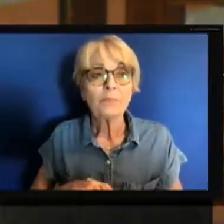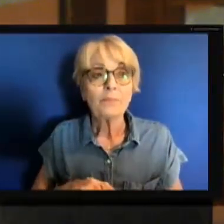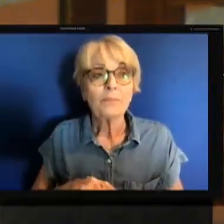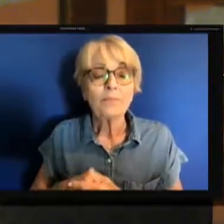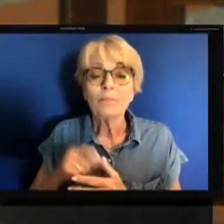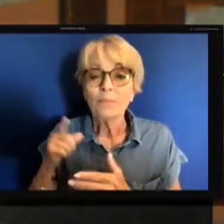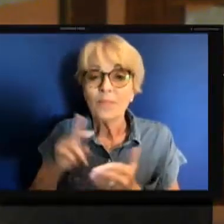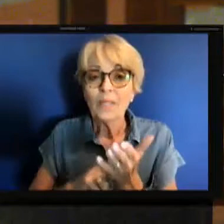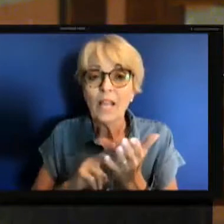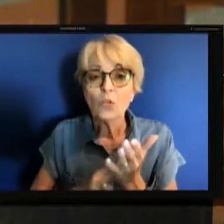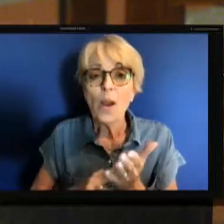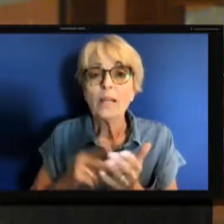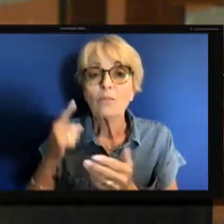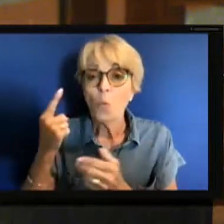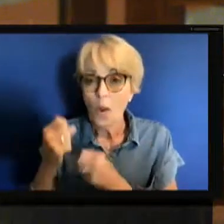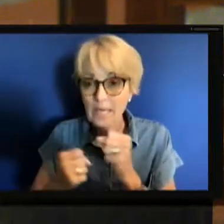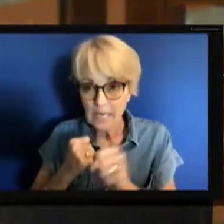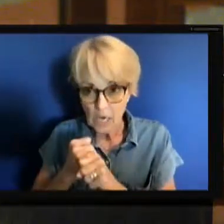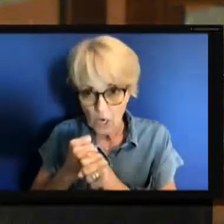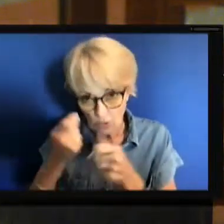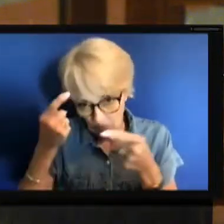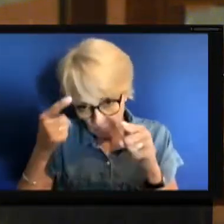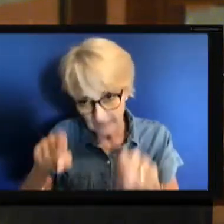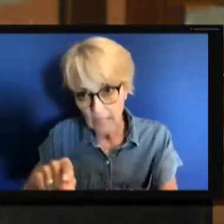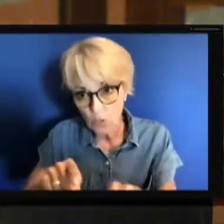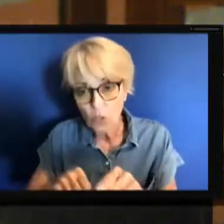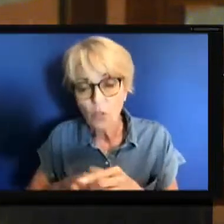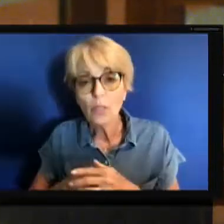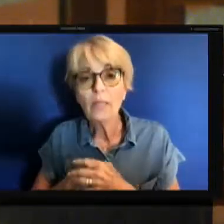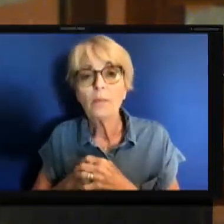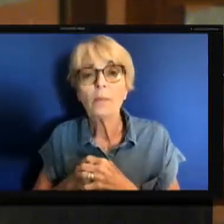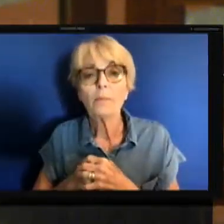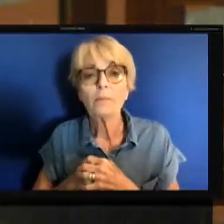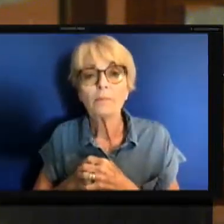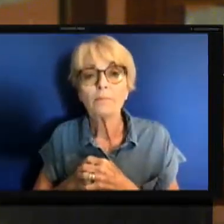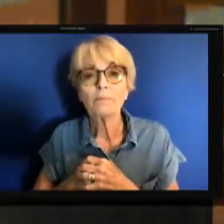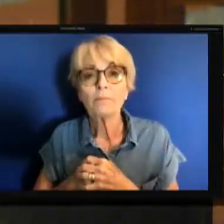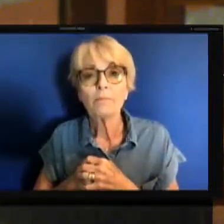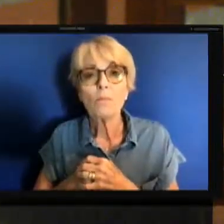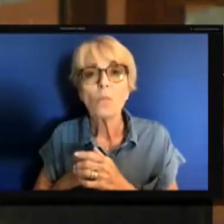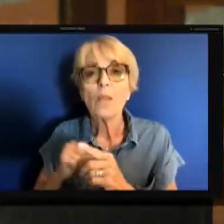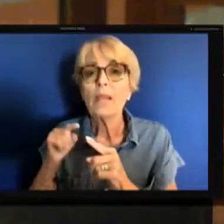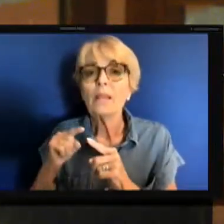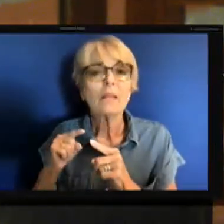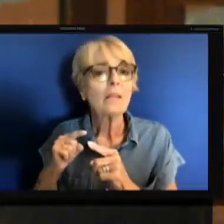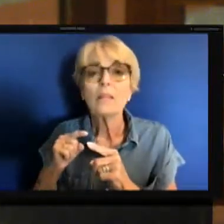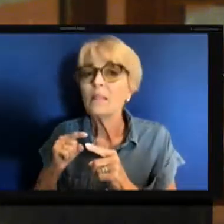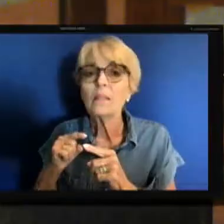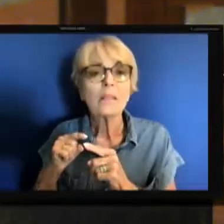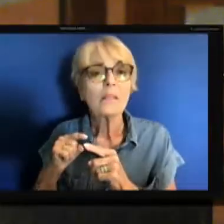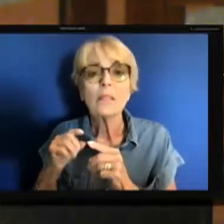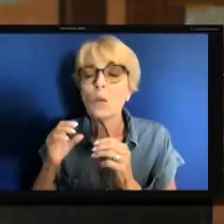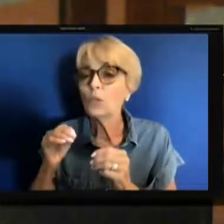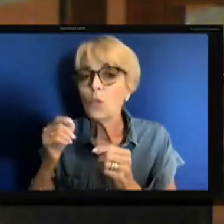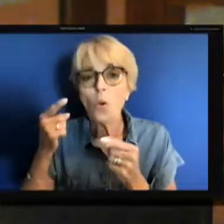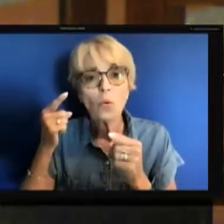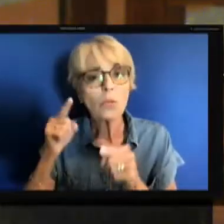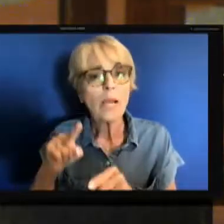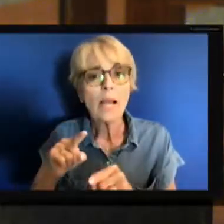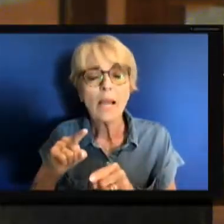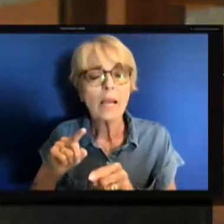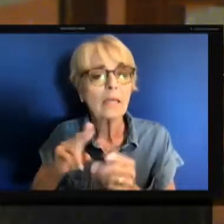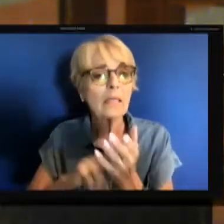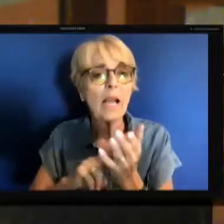1 year was entered into and one payment was made, right, that there was no contract and thus no obligation or no commitment of